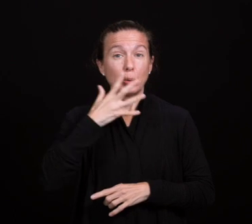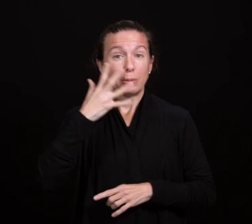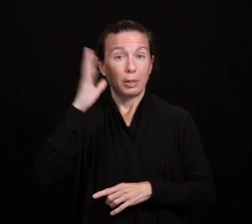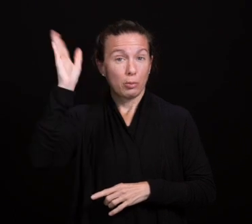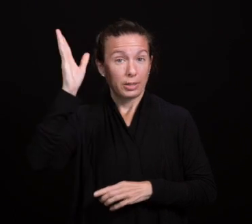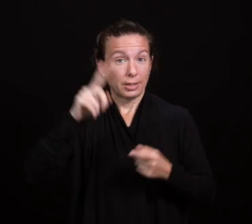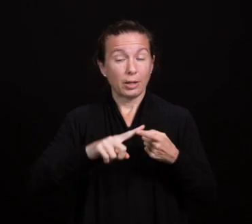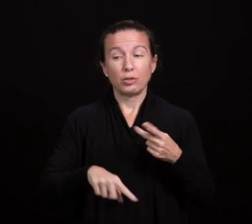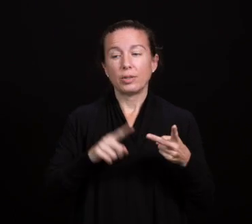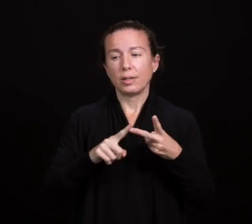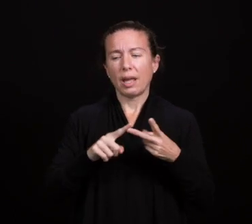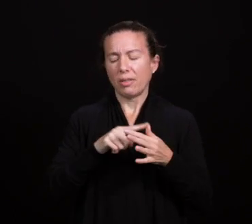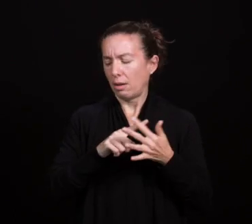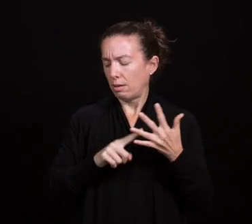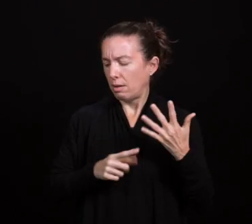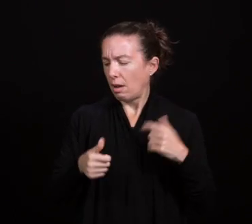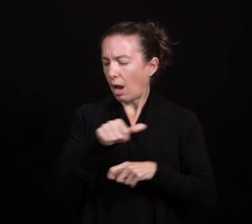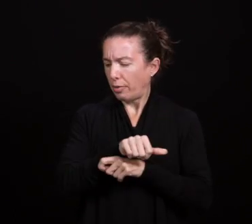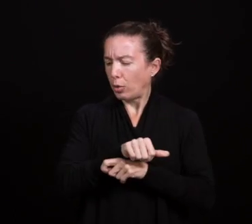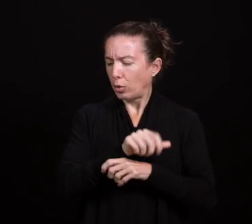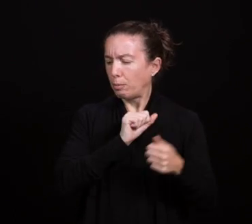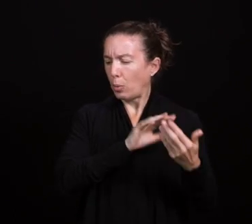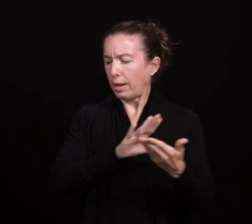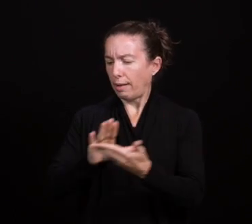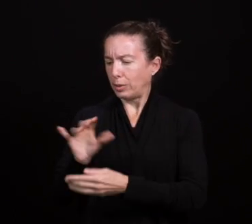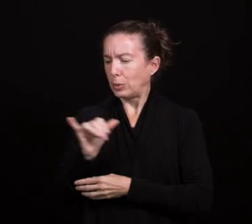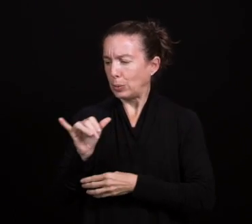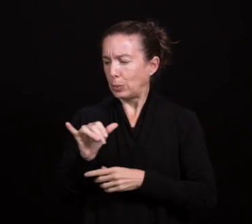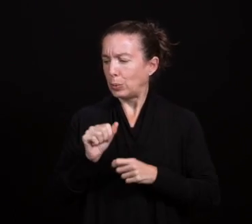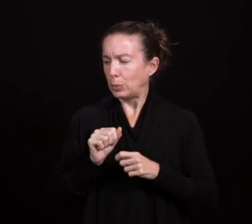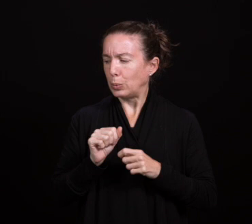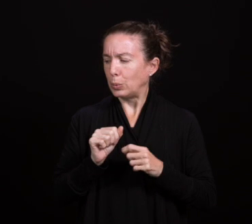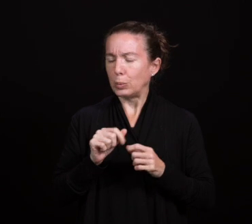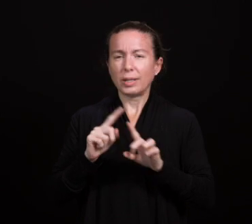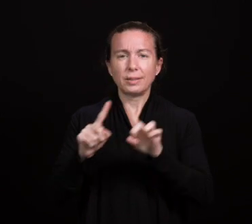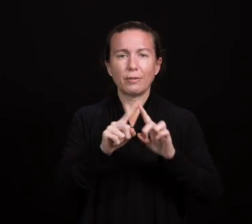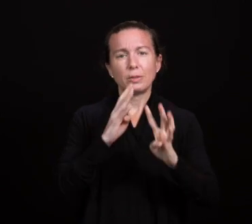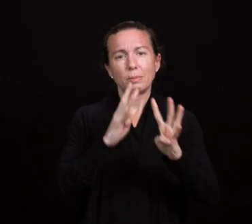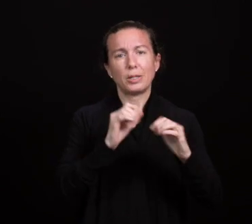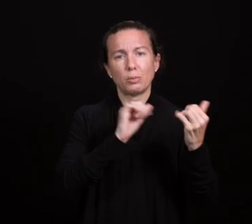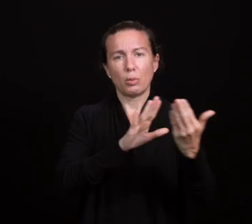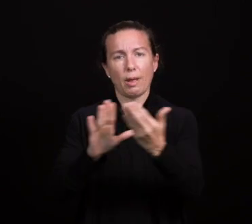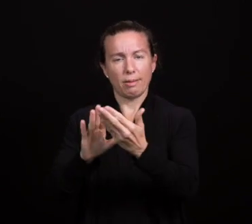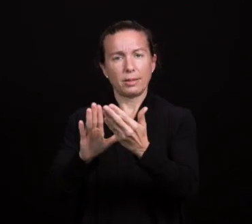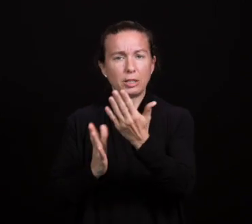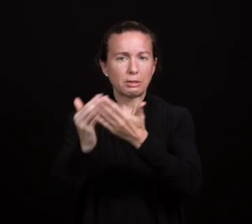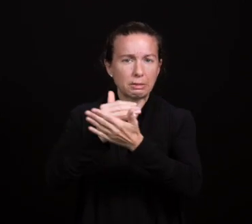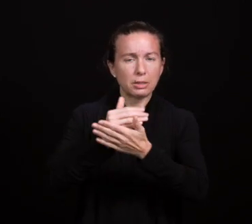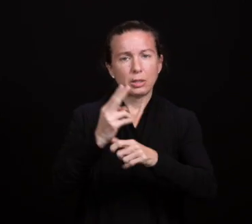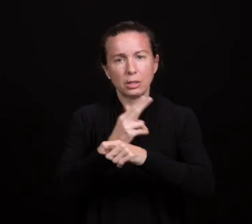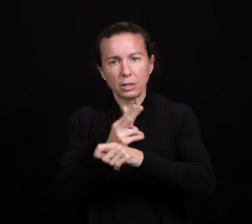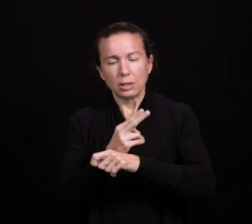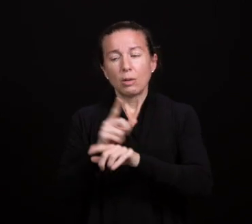there. And I got together with Nicole Dobson, who we started talking, and I'm like, I really want